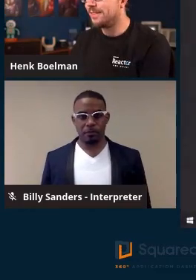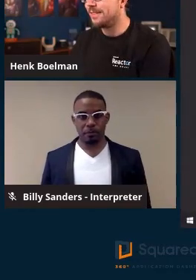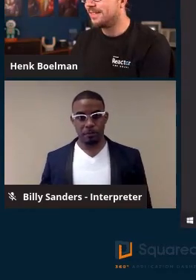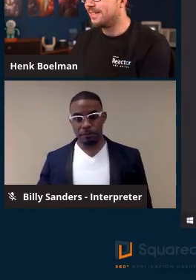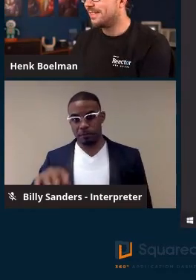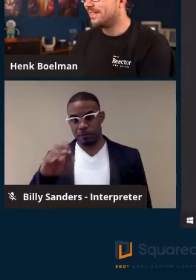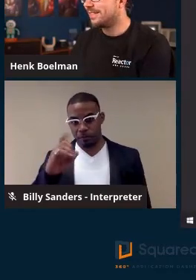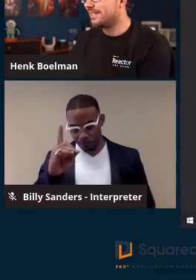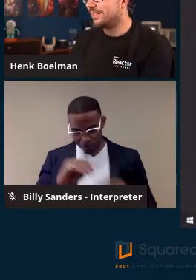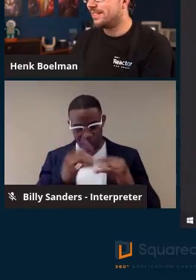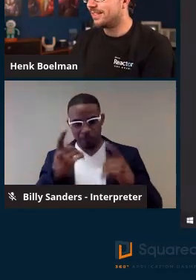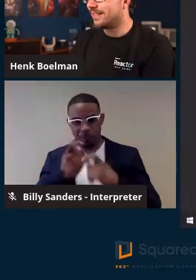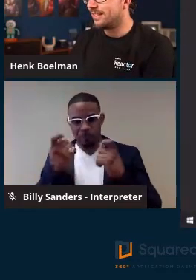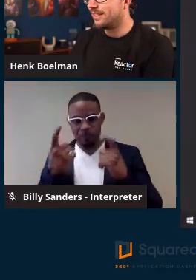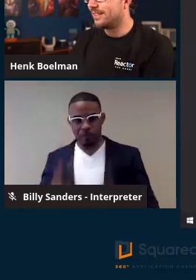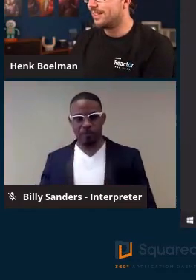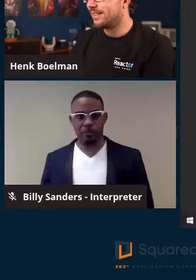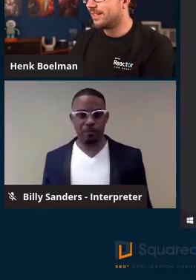Wow.